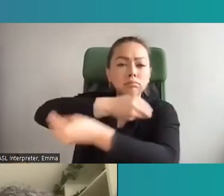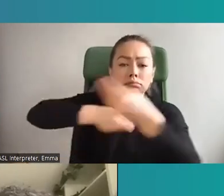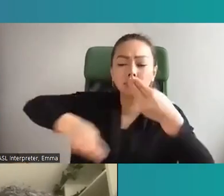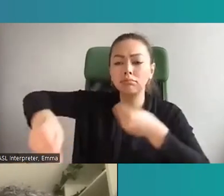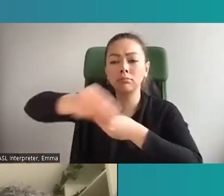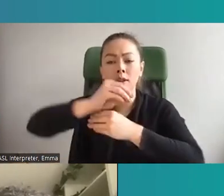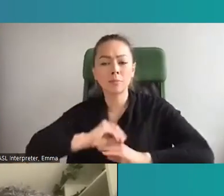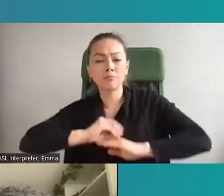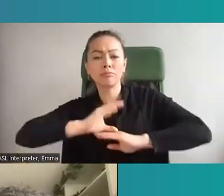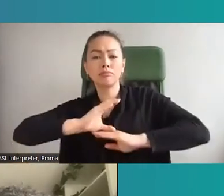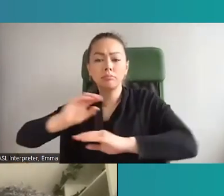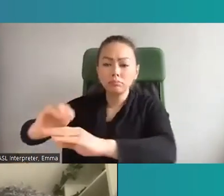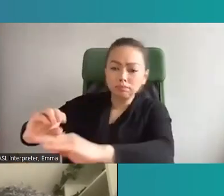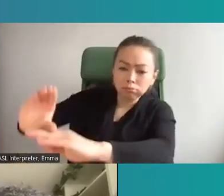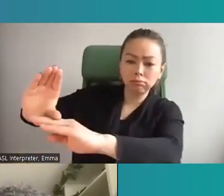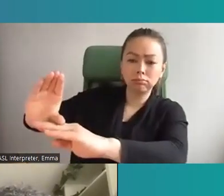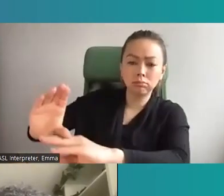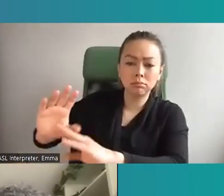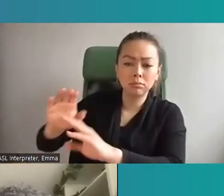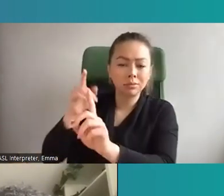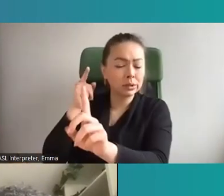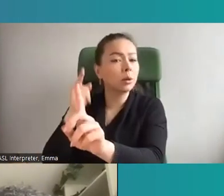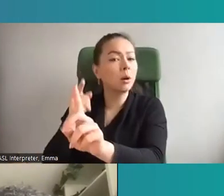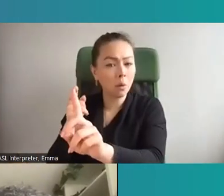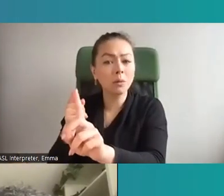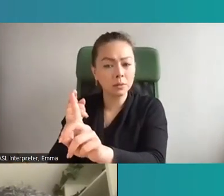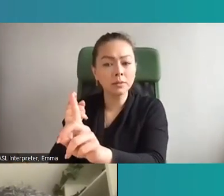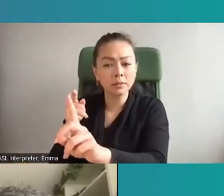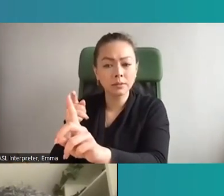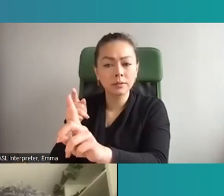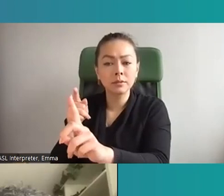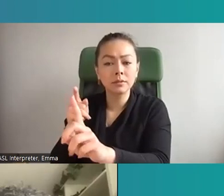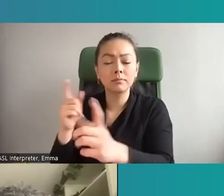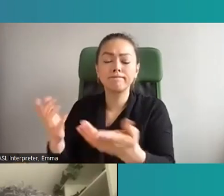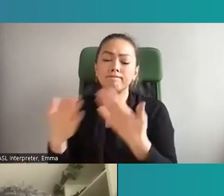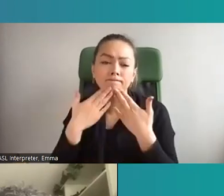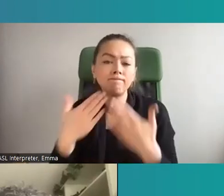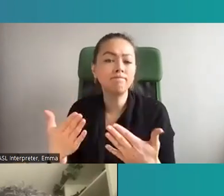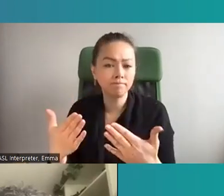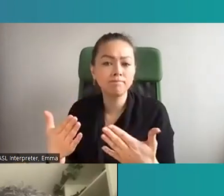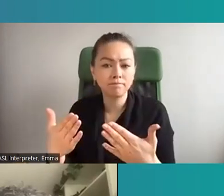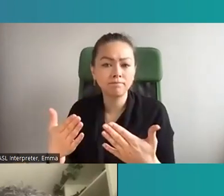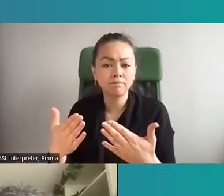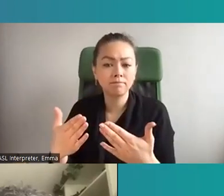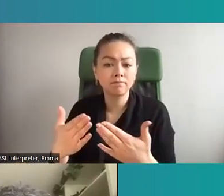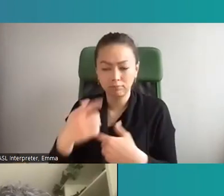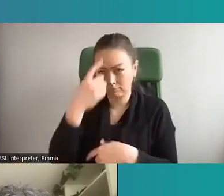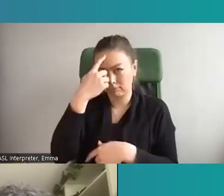in our spirits, whatever they may be. And so we give thanks for that, and we say let it be that way in our minds.